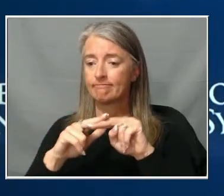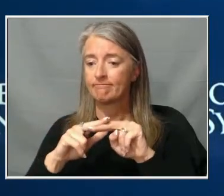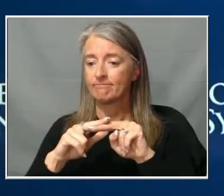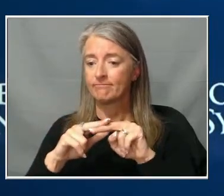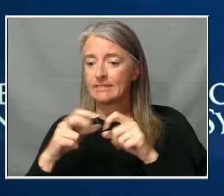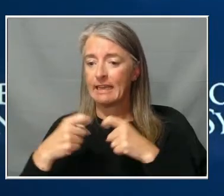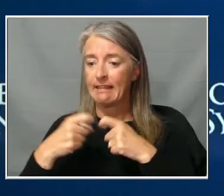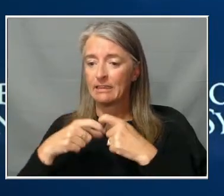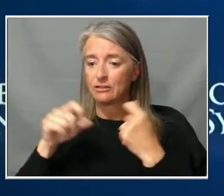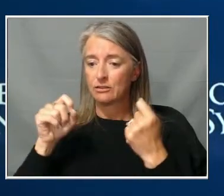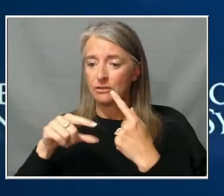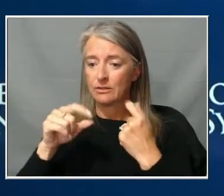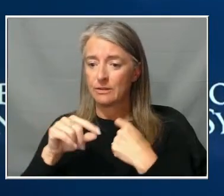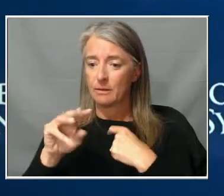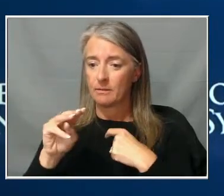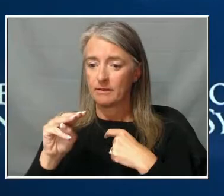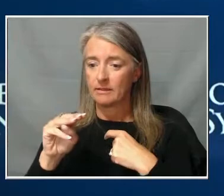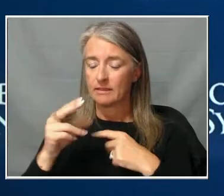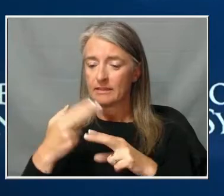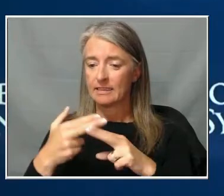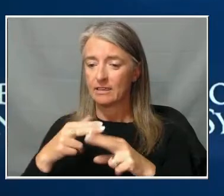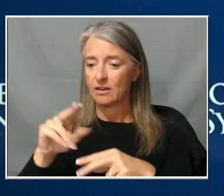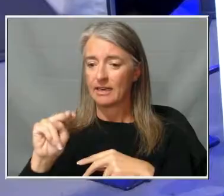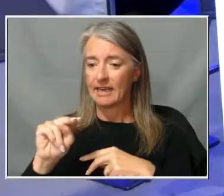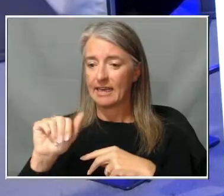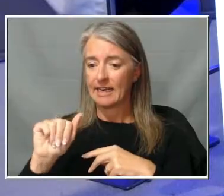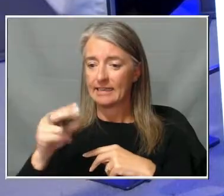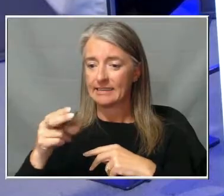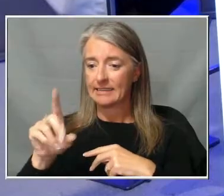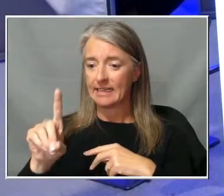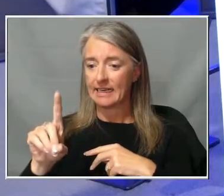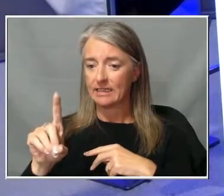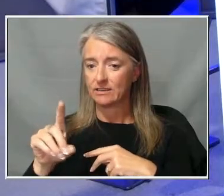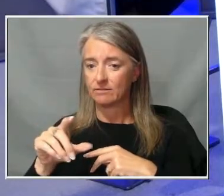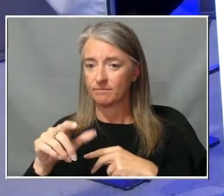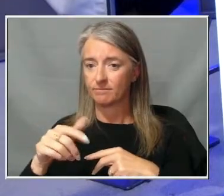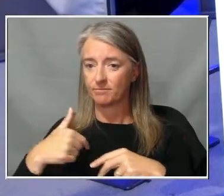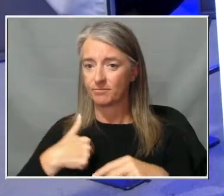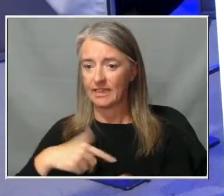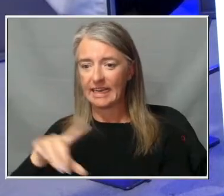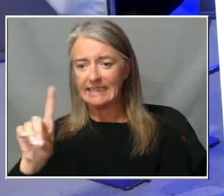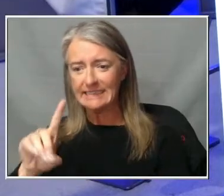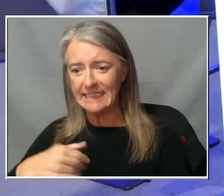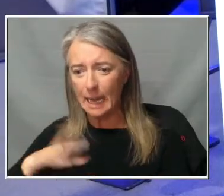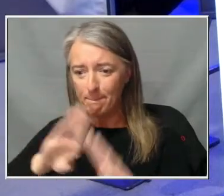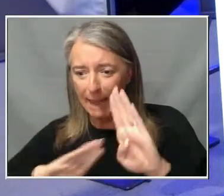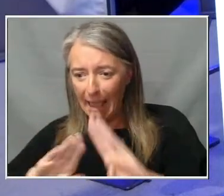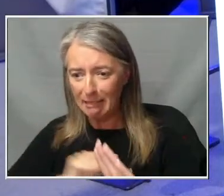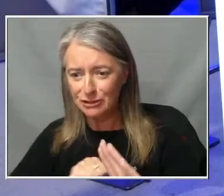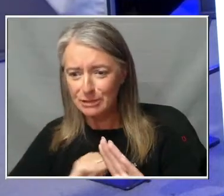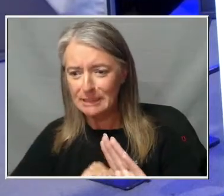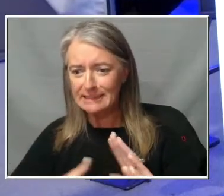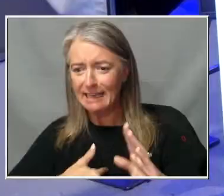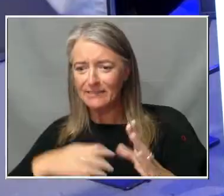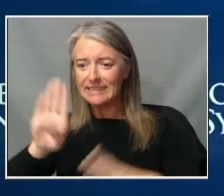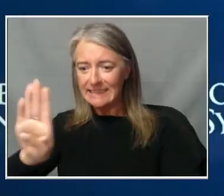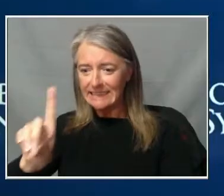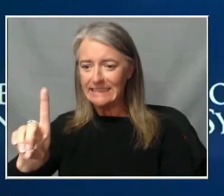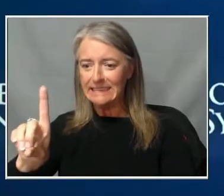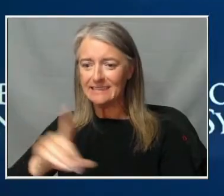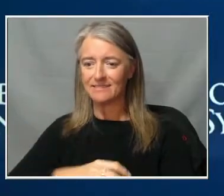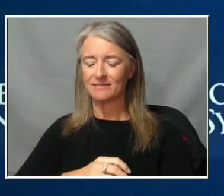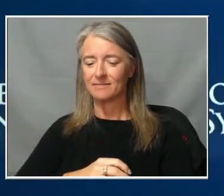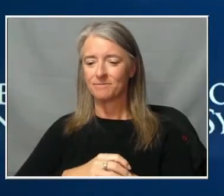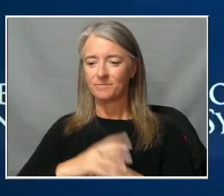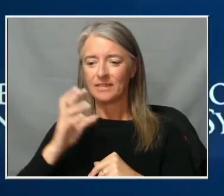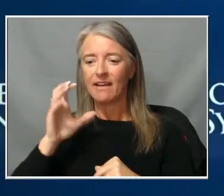transport molecule called NADH. I told you, which I is got also, a D in biology, Dr. which is Weinman. also involved in fatty acid